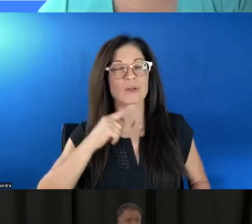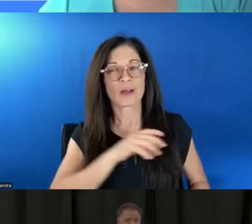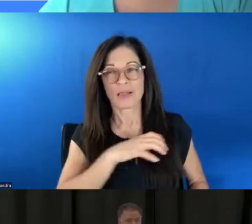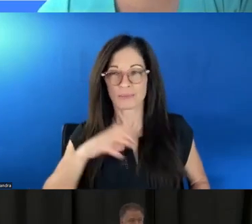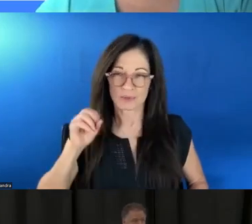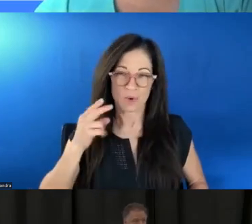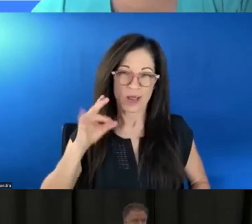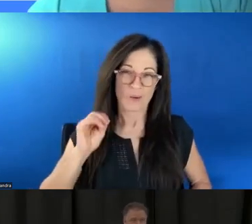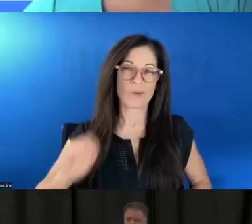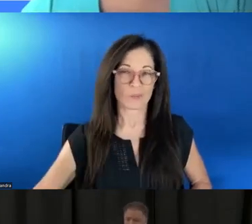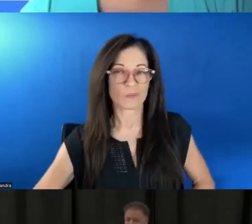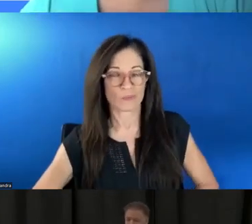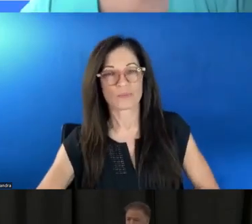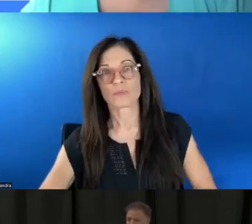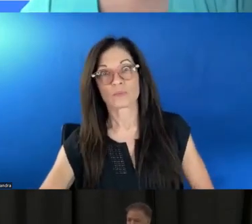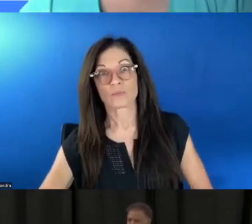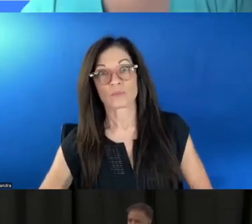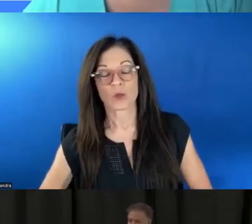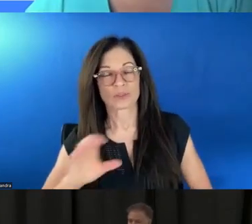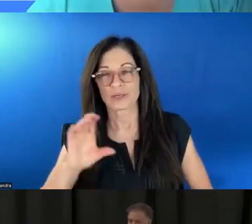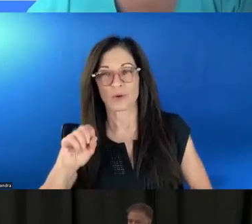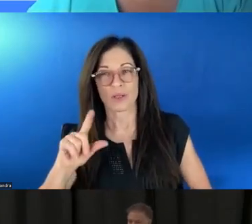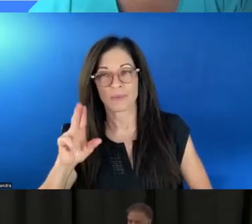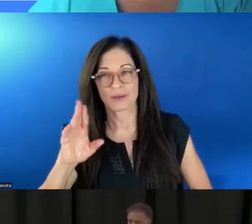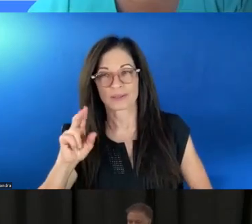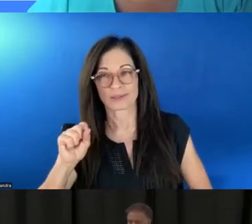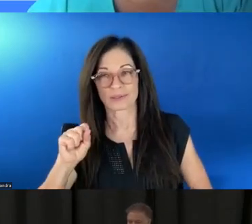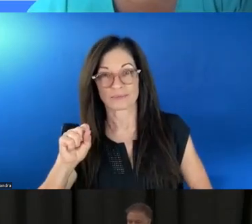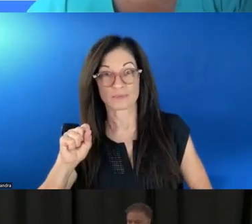here. Final answer?